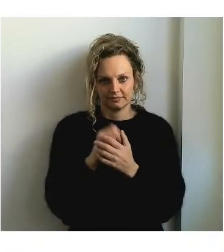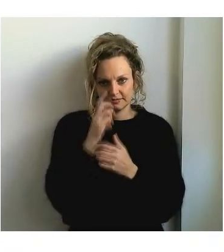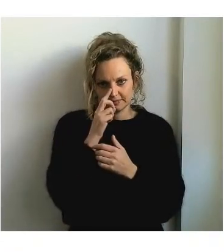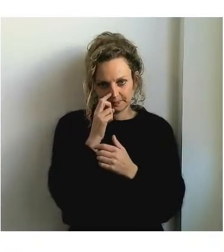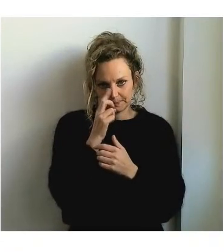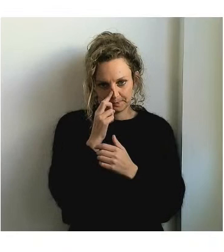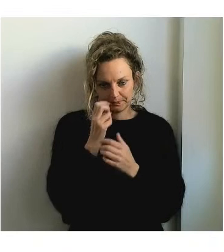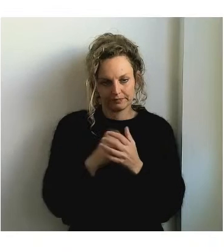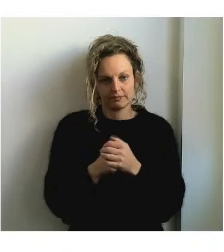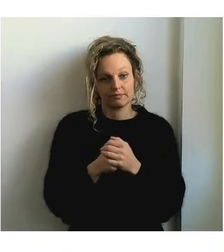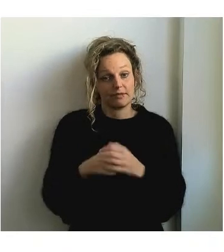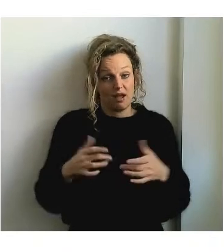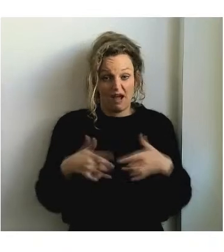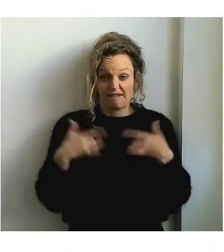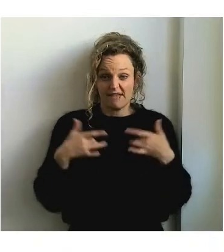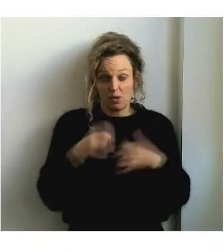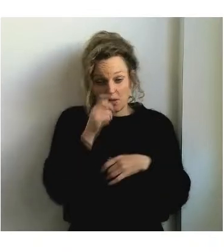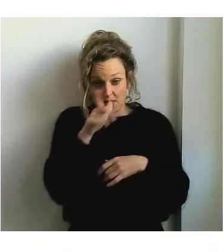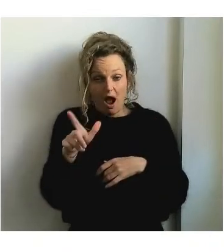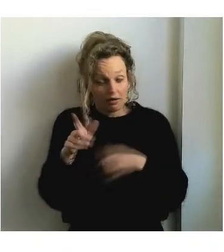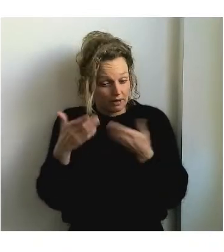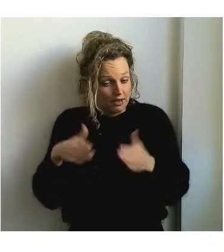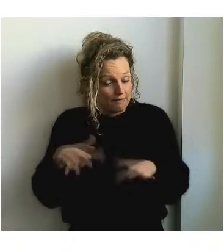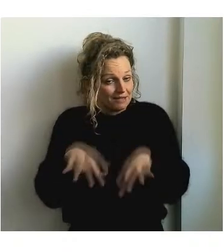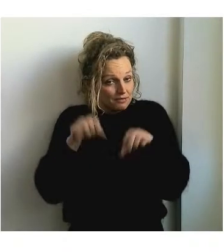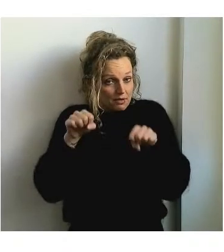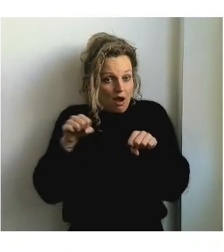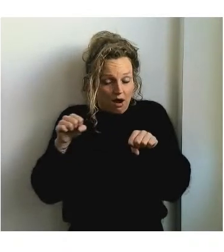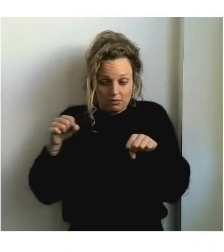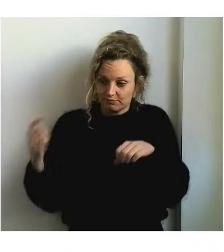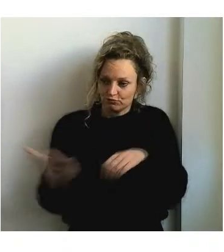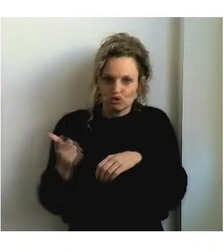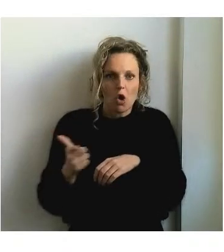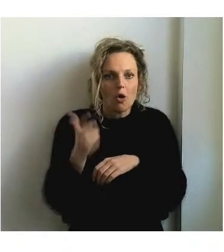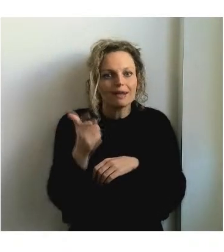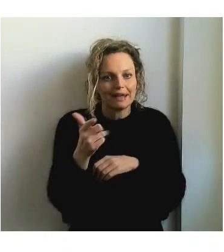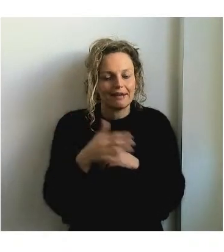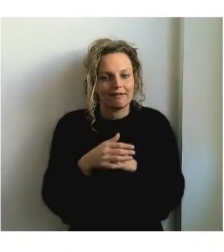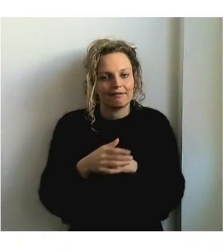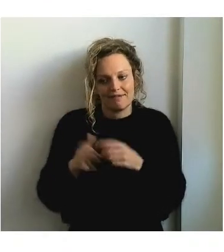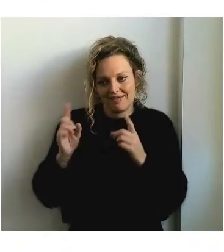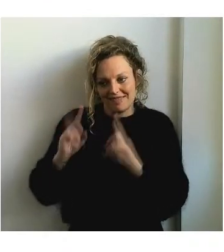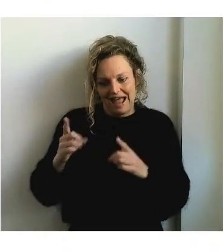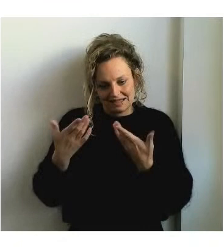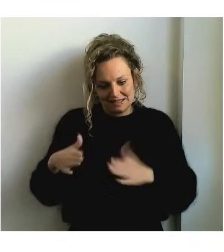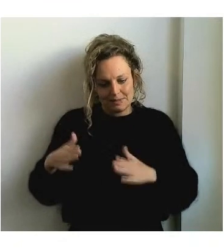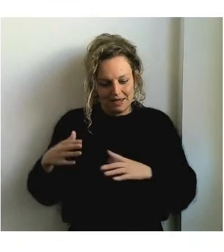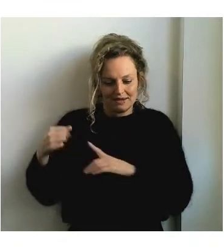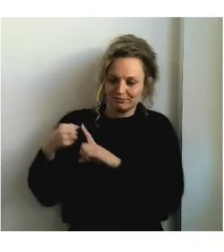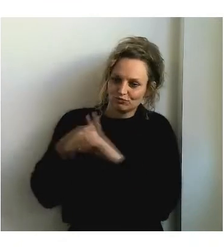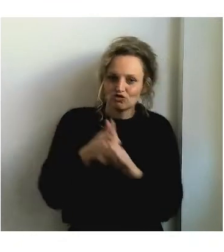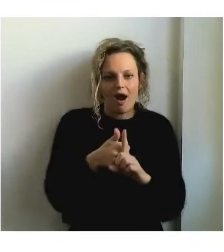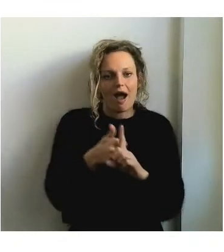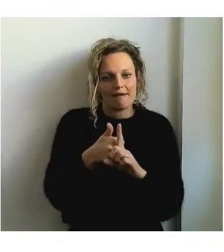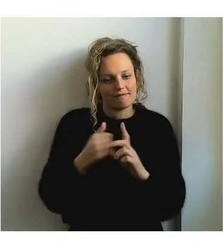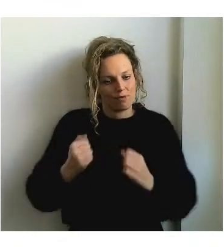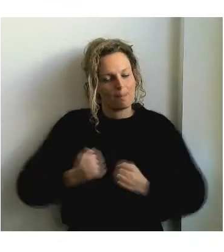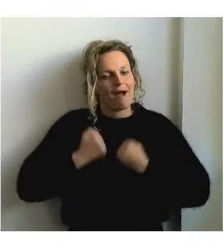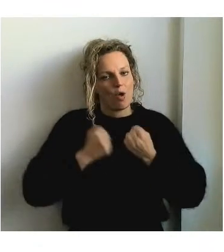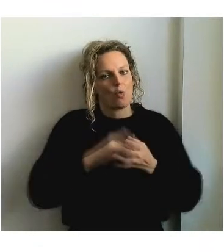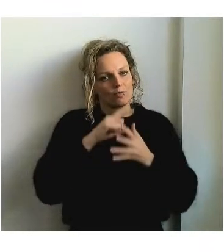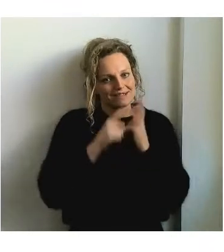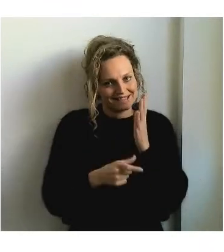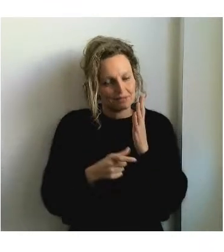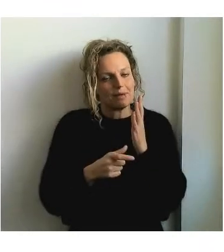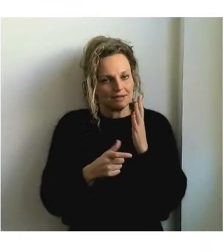that I've sort of started the journey, and it's kind of been the catalyst to my own disability confident journey, and really kind of